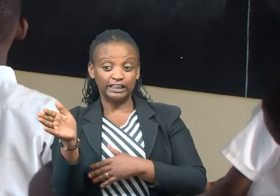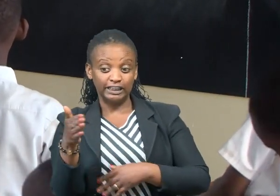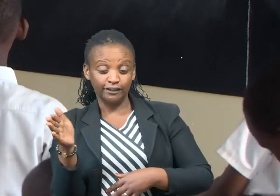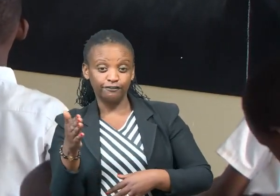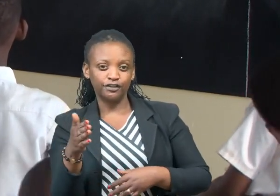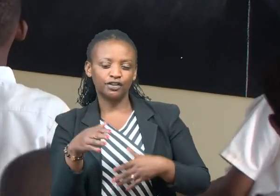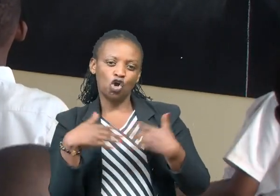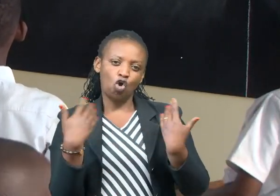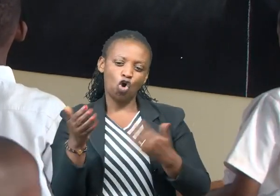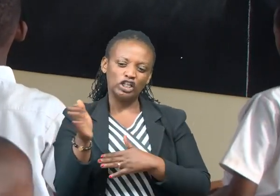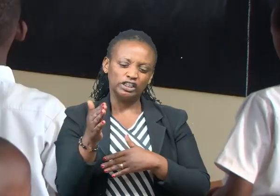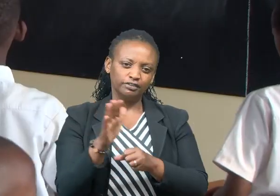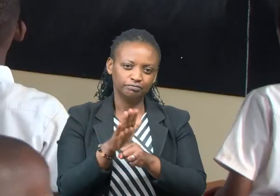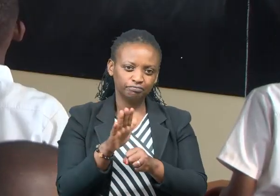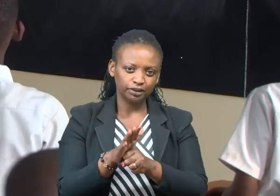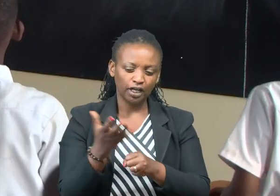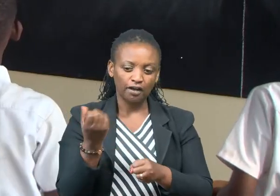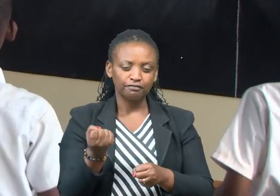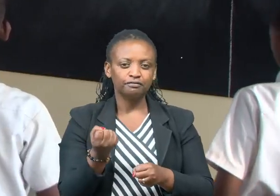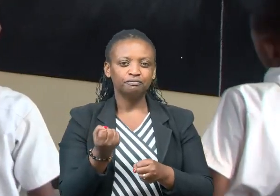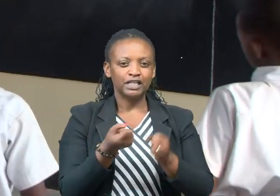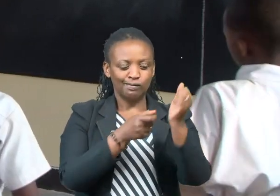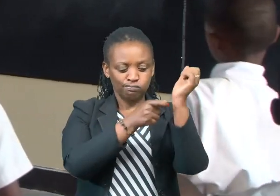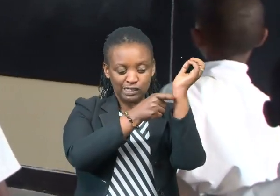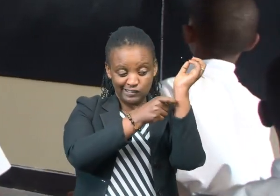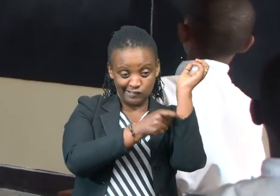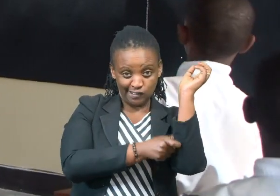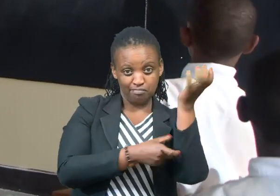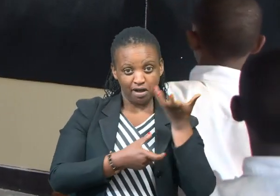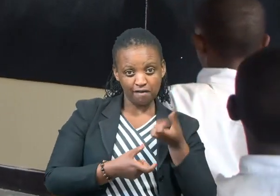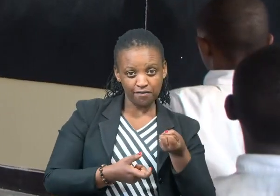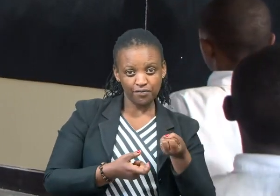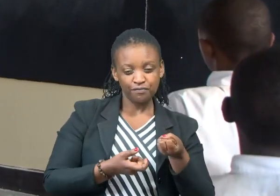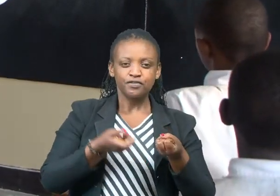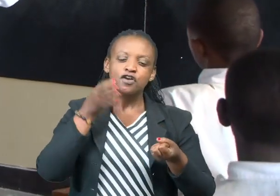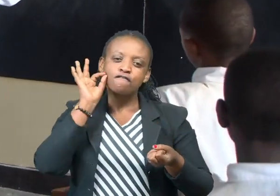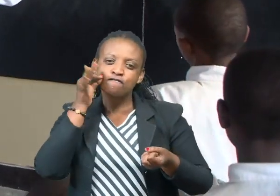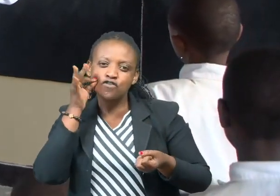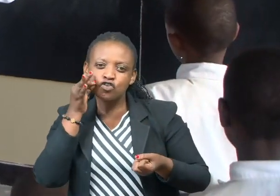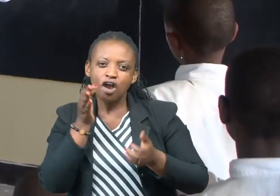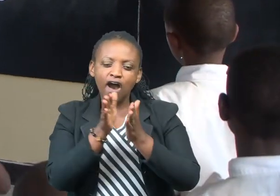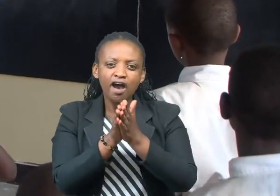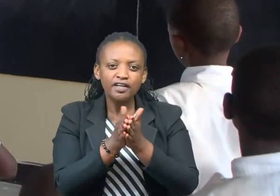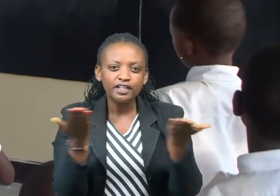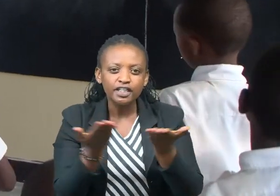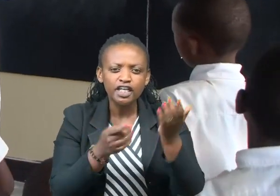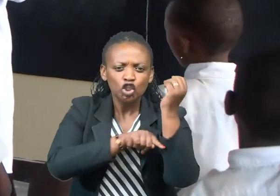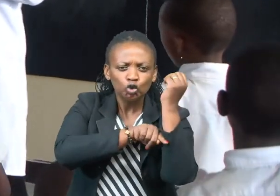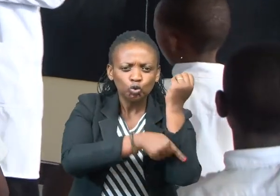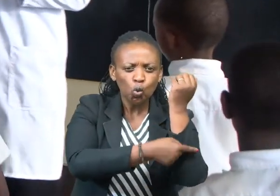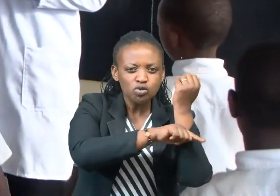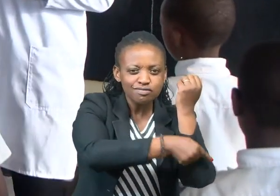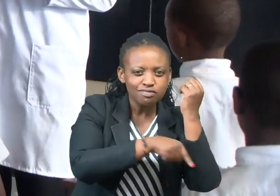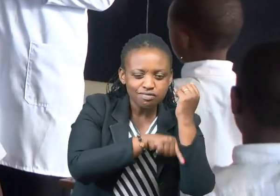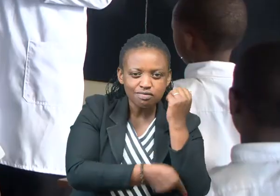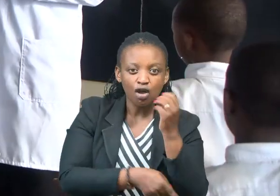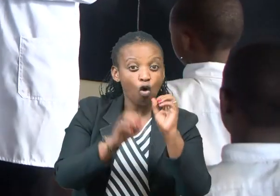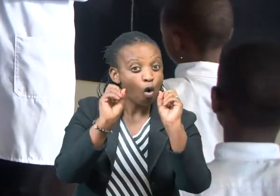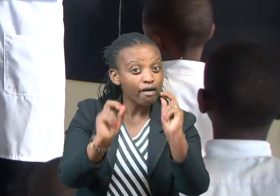leaf or leaves, stem, fruit, and